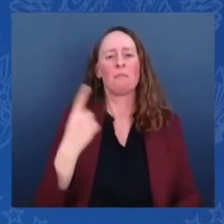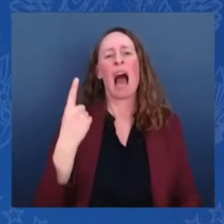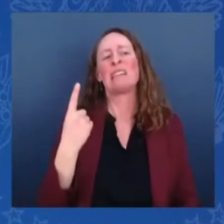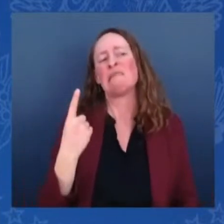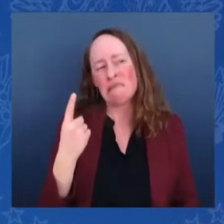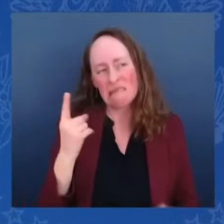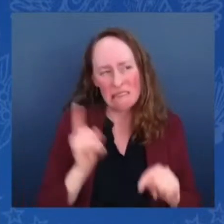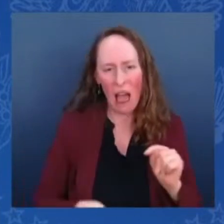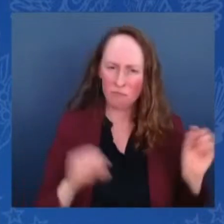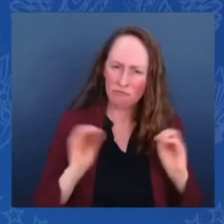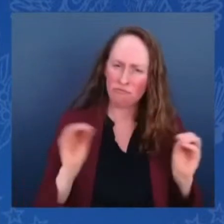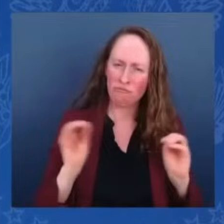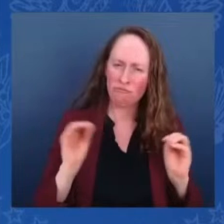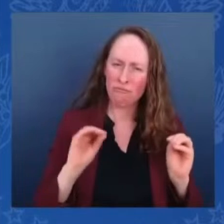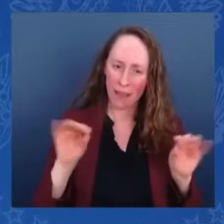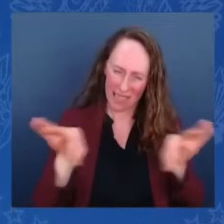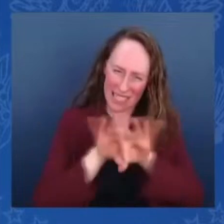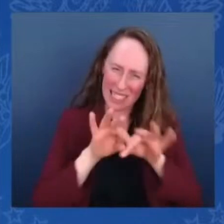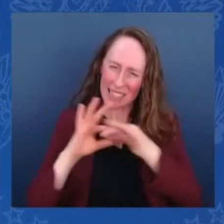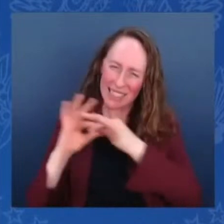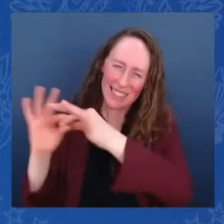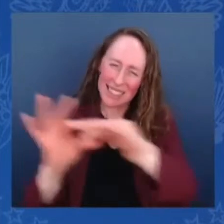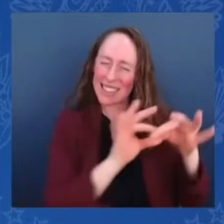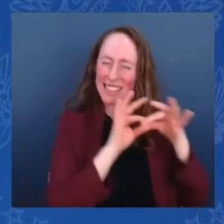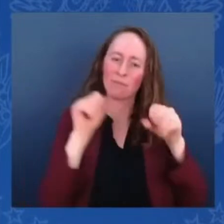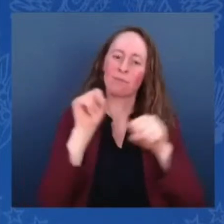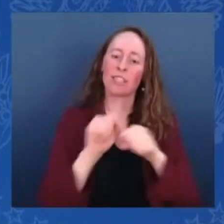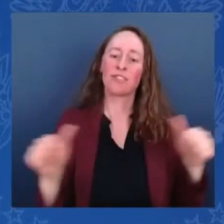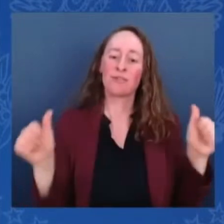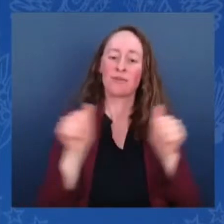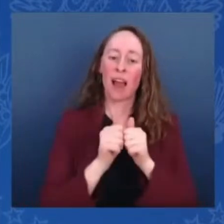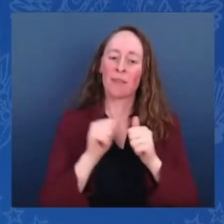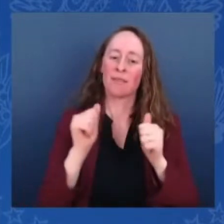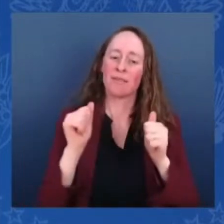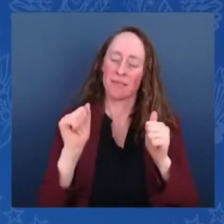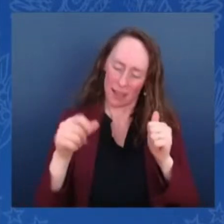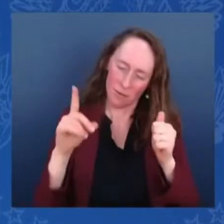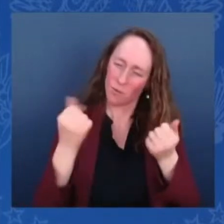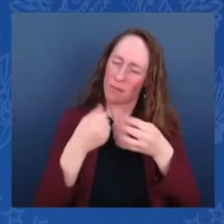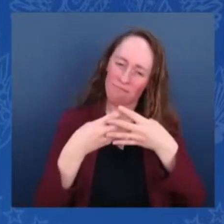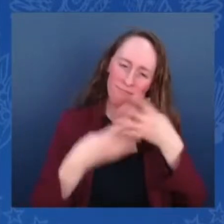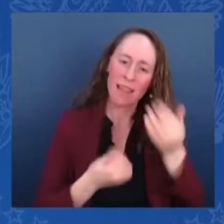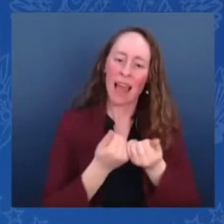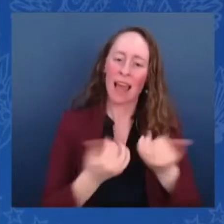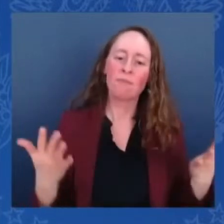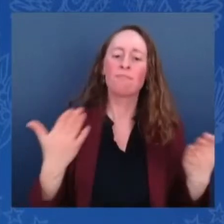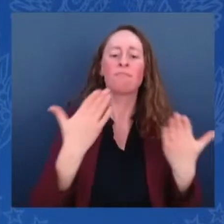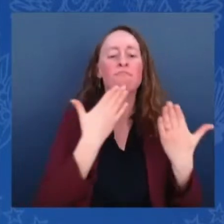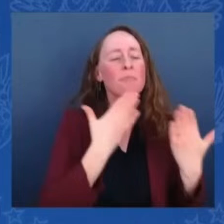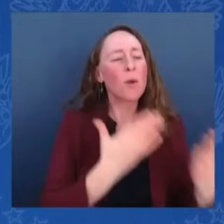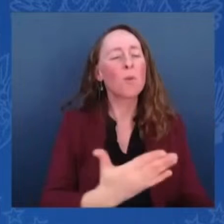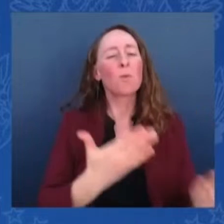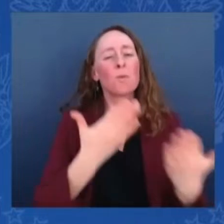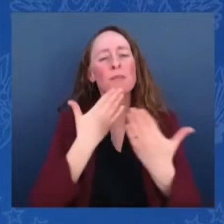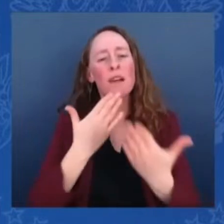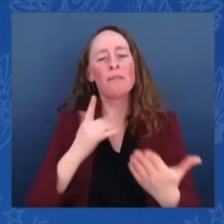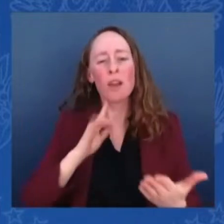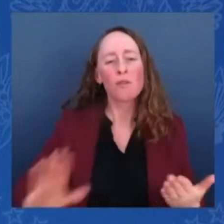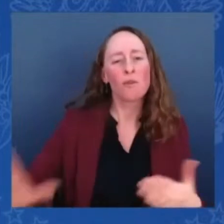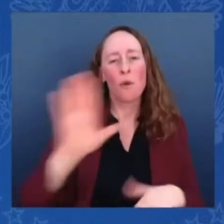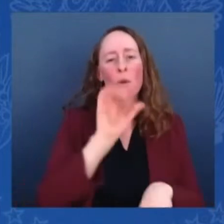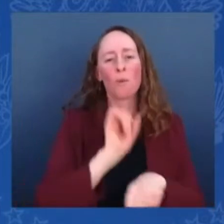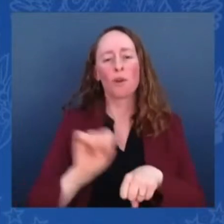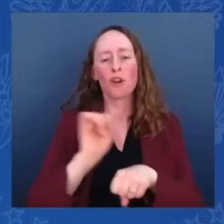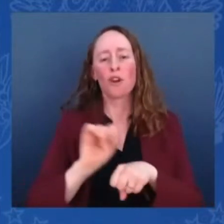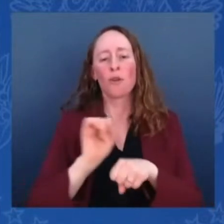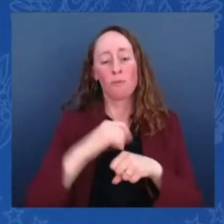Nothing. So thank you all for all you've done. I hope many of you are going to be staying in